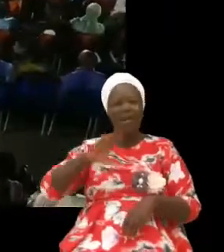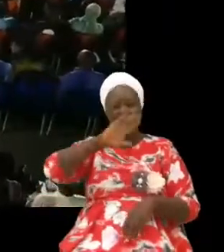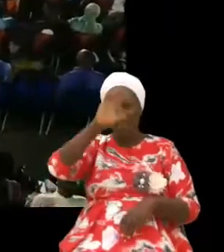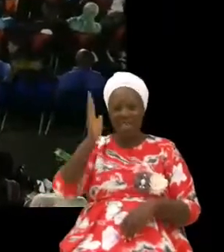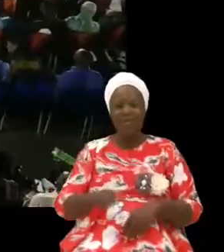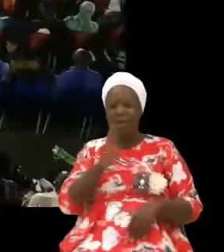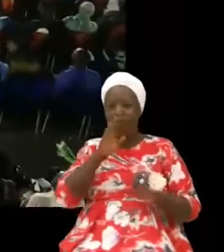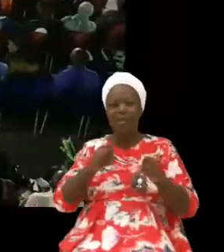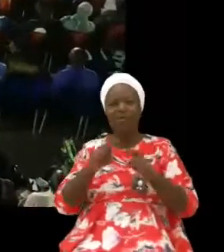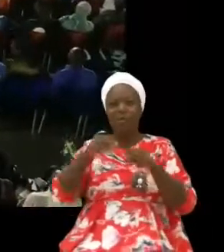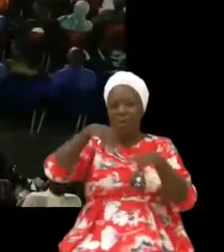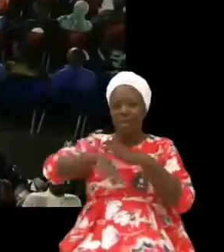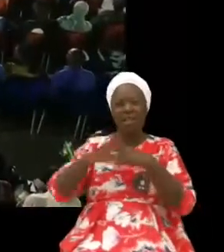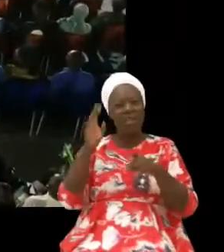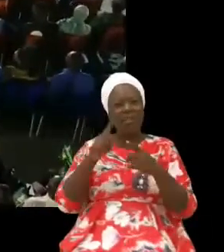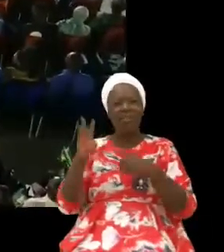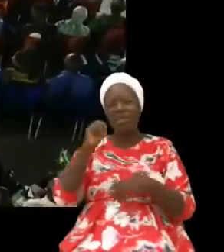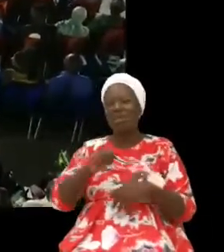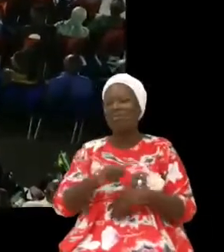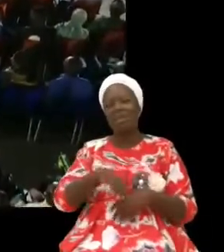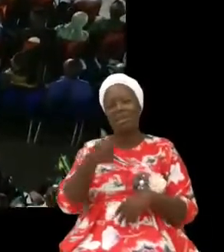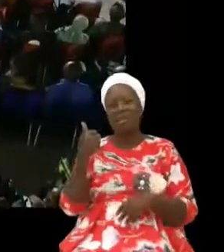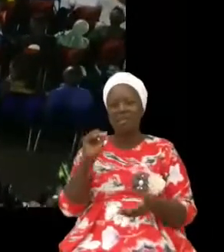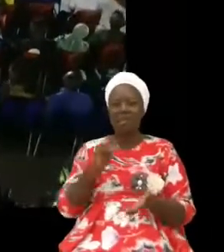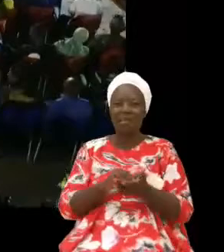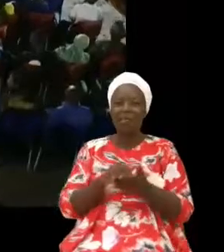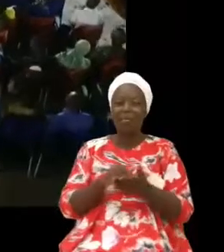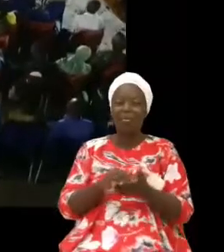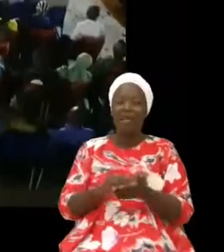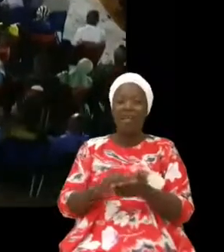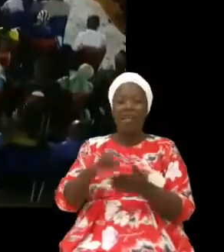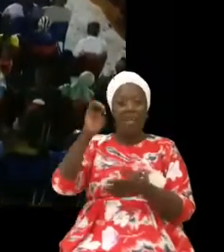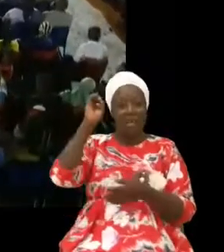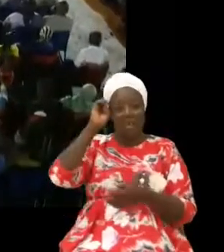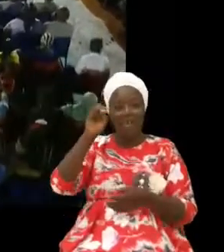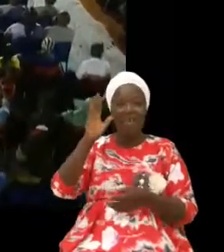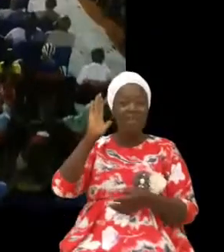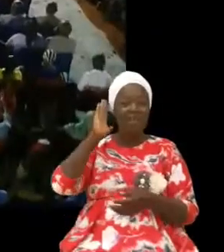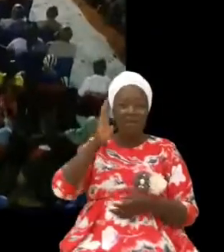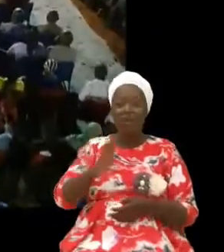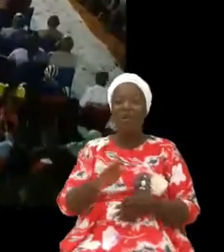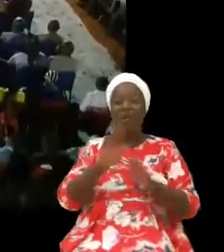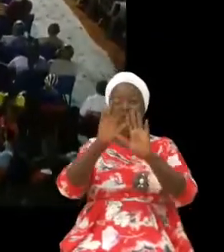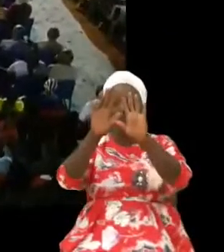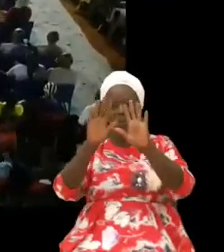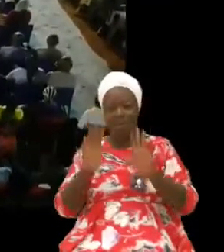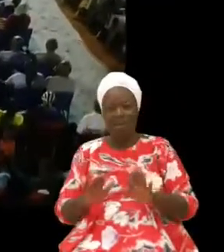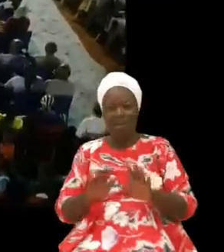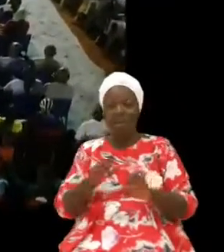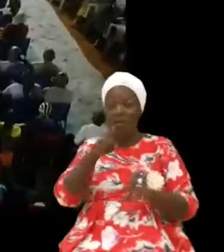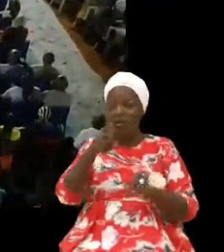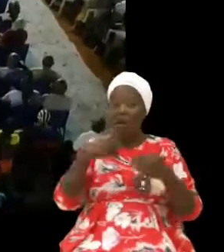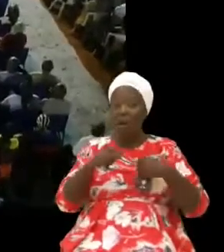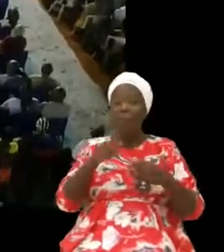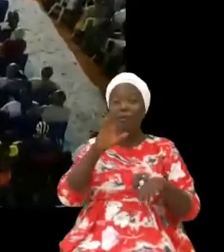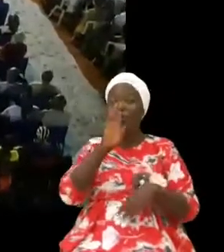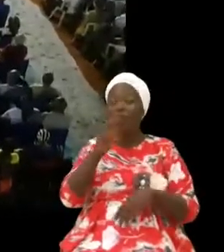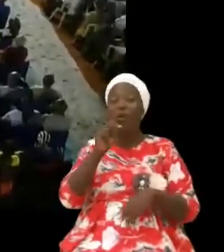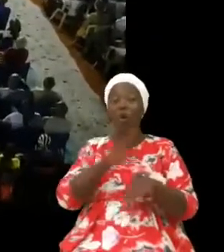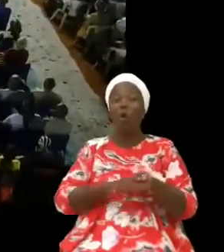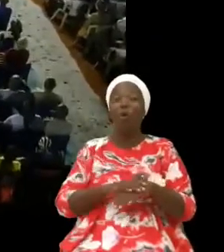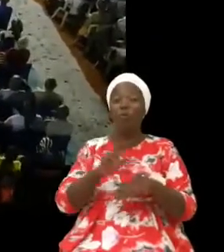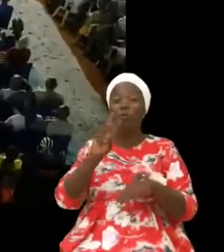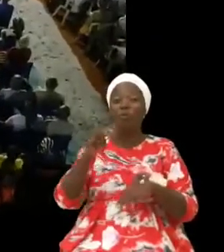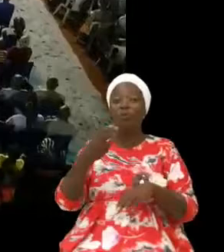her anymore. They will wonder. And you have been on crutches before for how many years now?